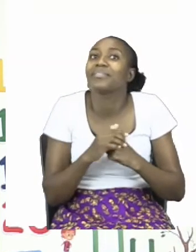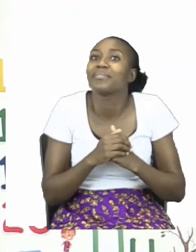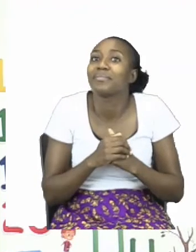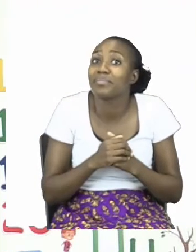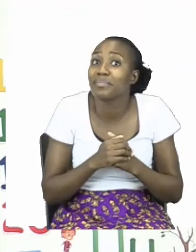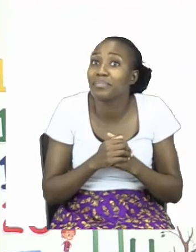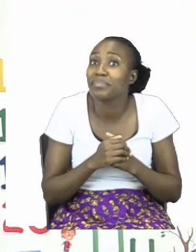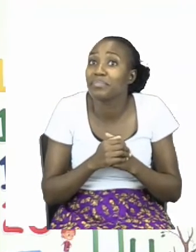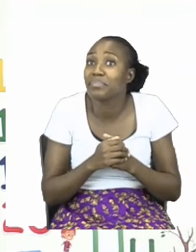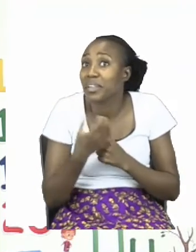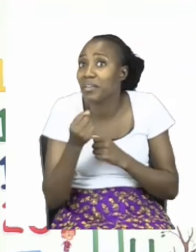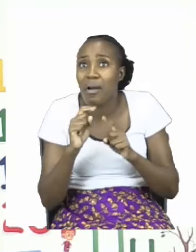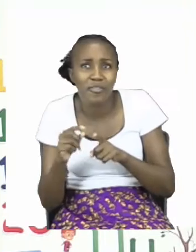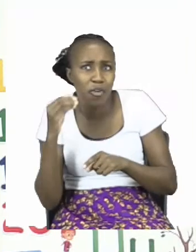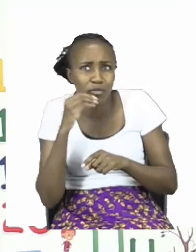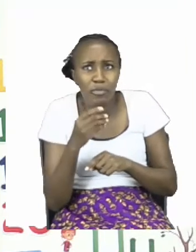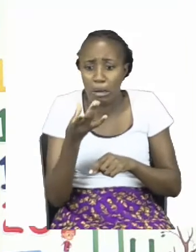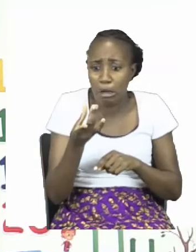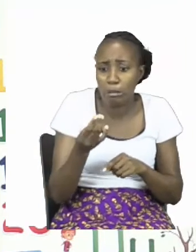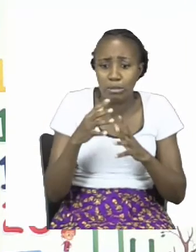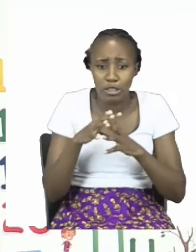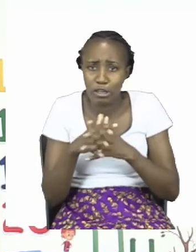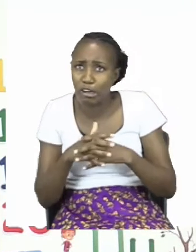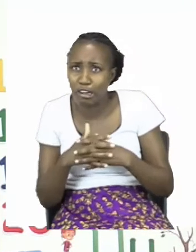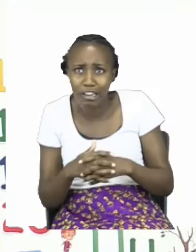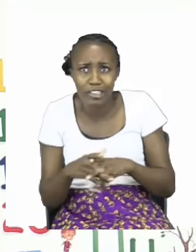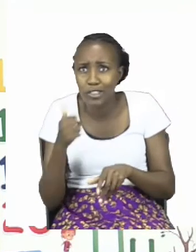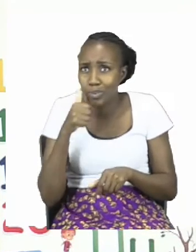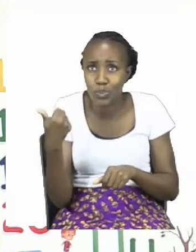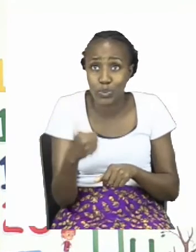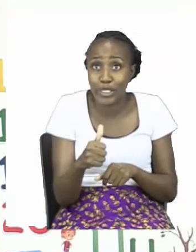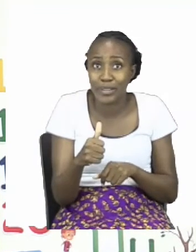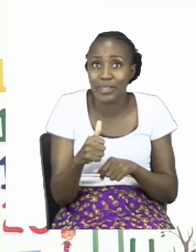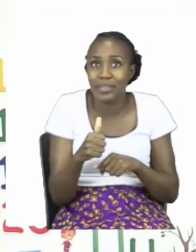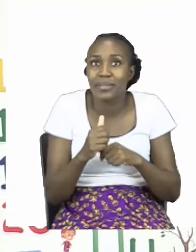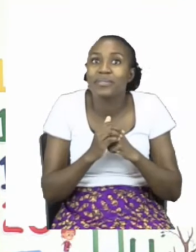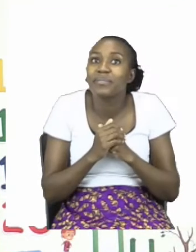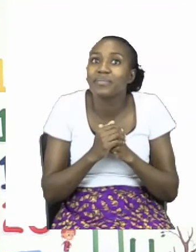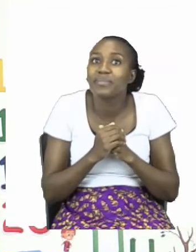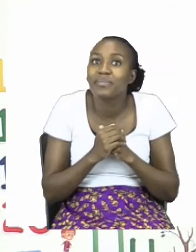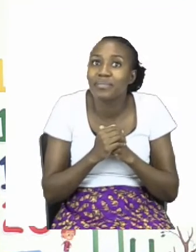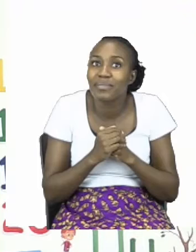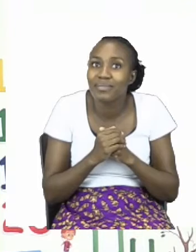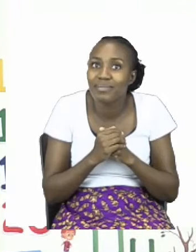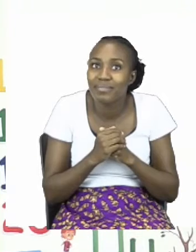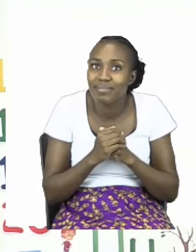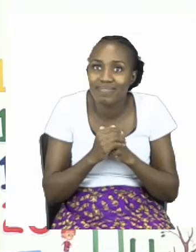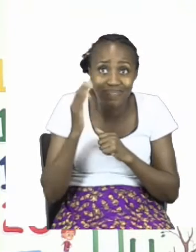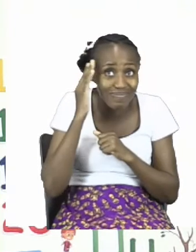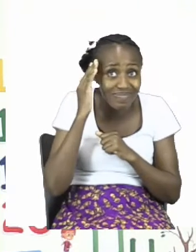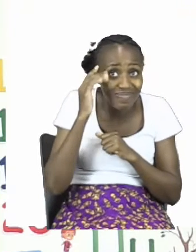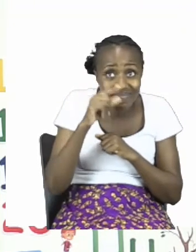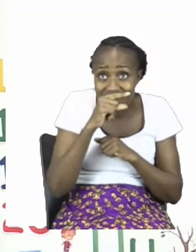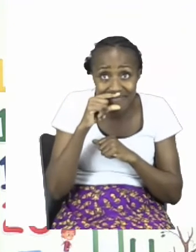have good stews, not just stews, but stews with something else. That one, I'm sure your parents will tell you what that